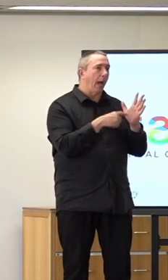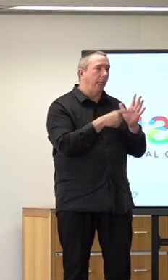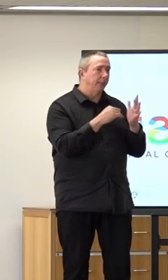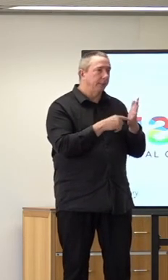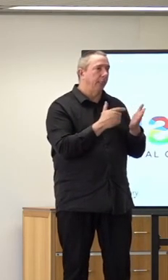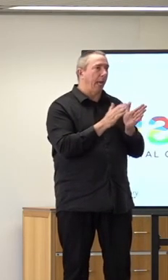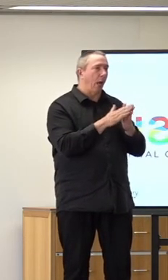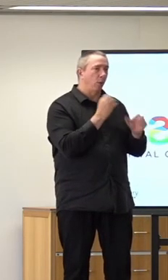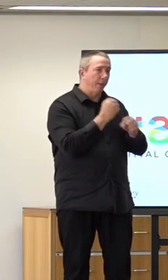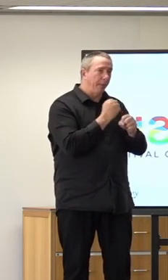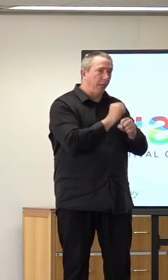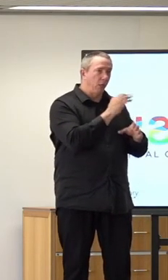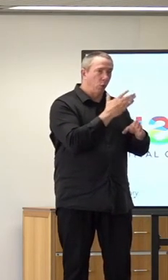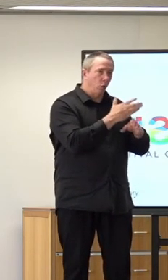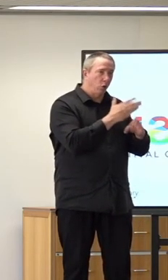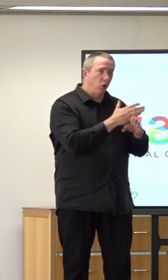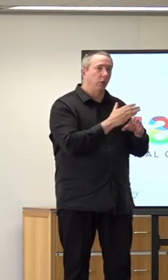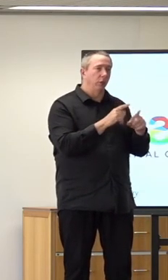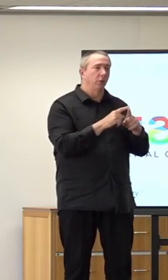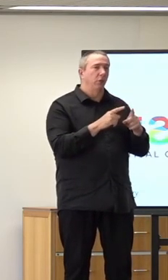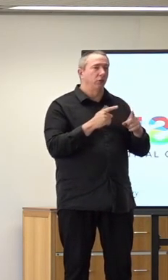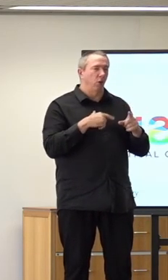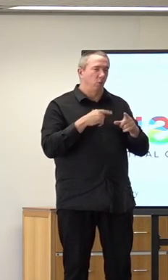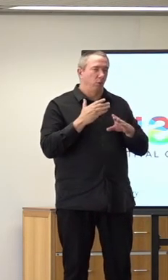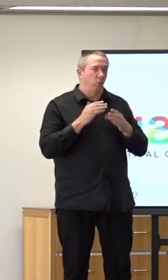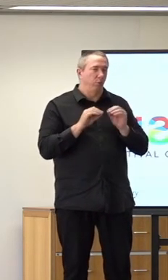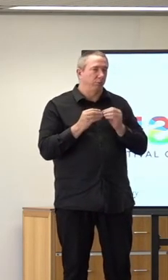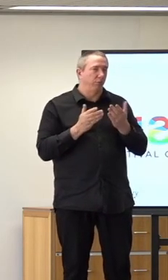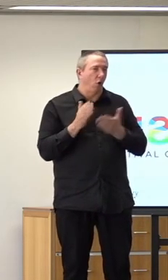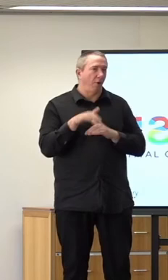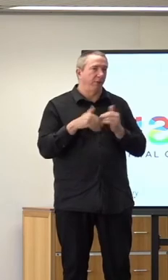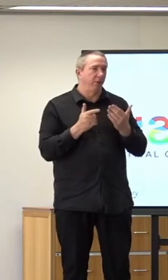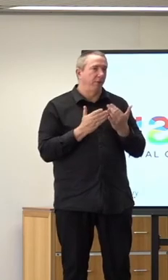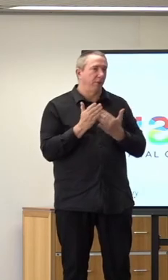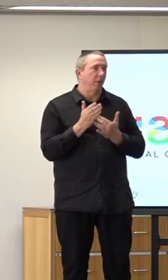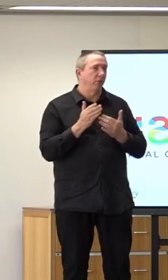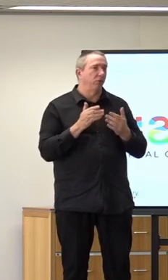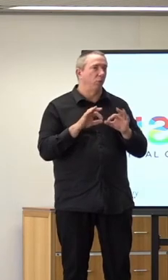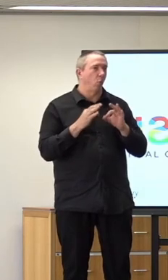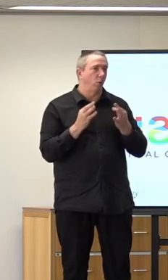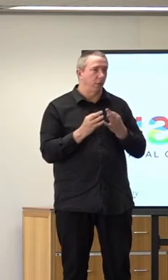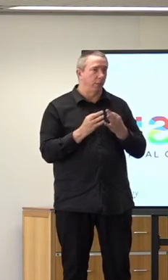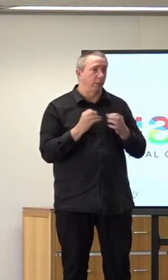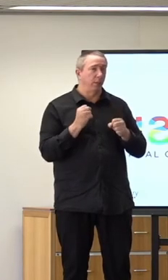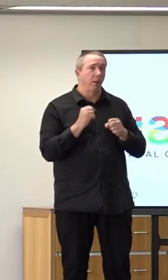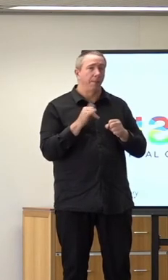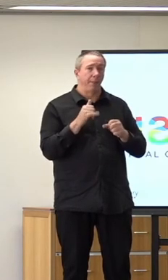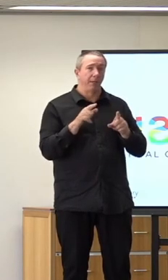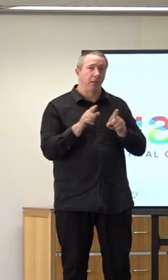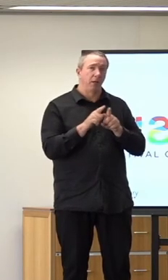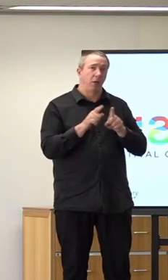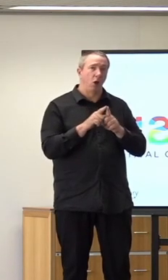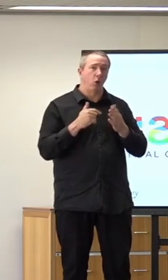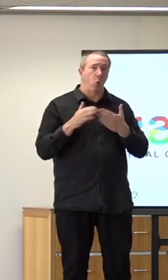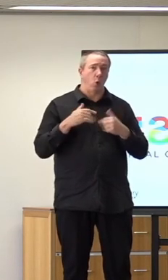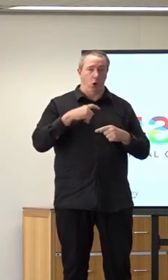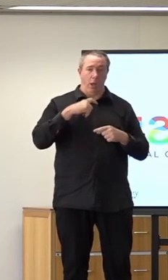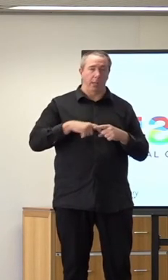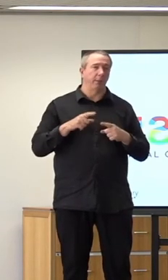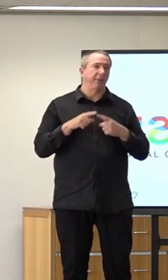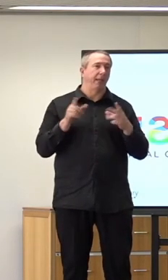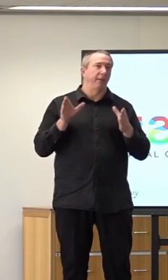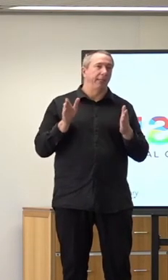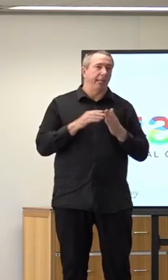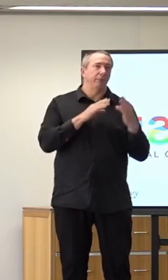is commissioned is something that we'll be working through inside an organization level to actually maybe take the pressure off the curator specifically